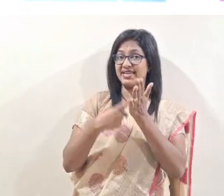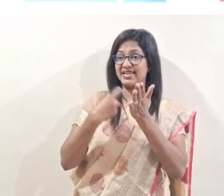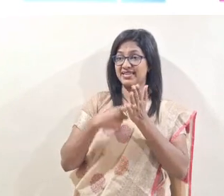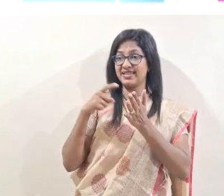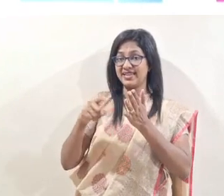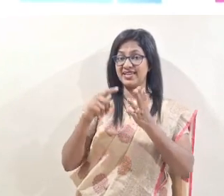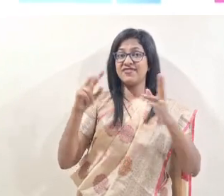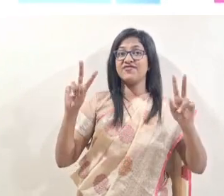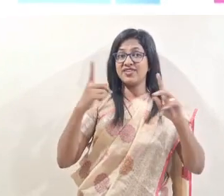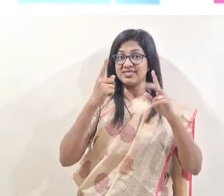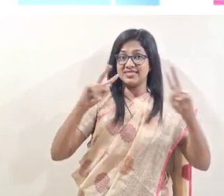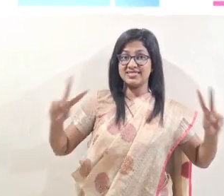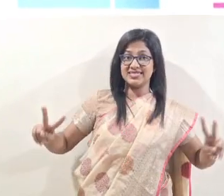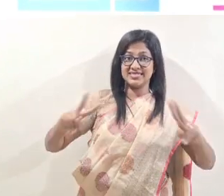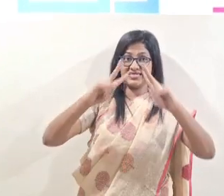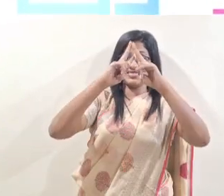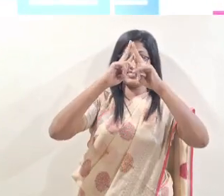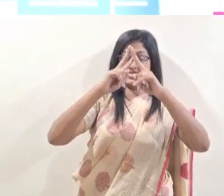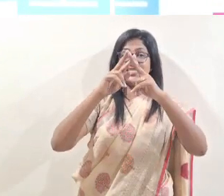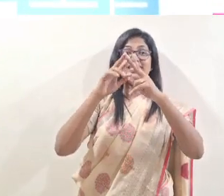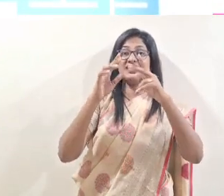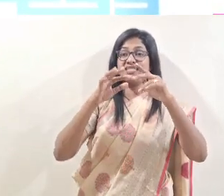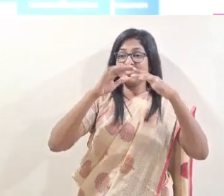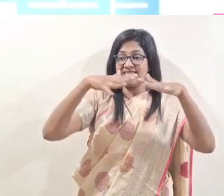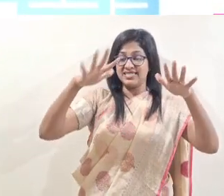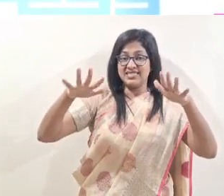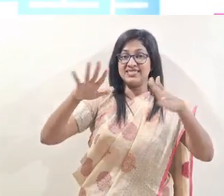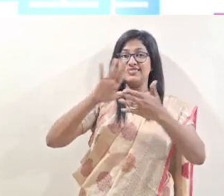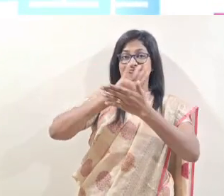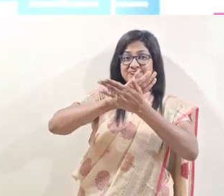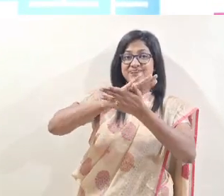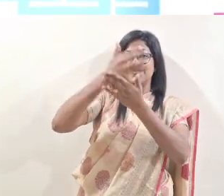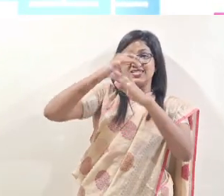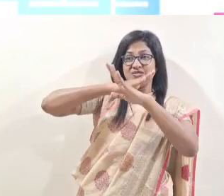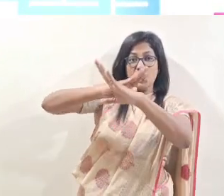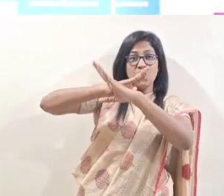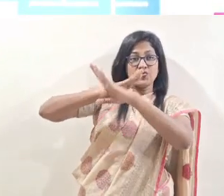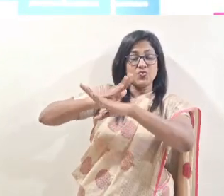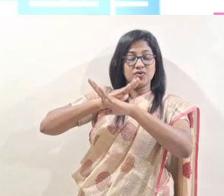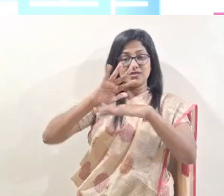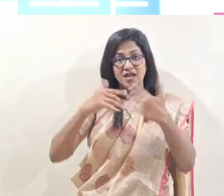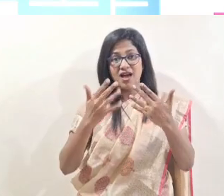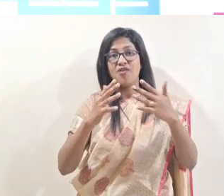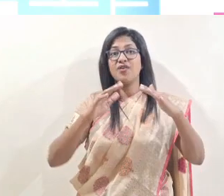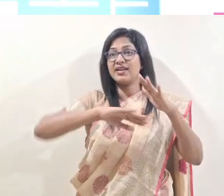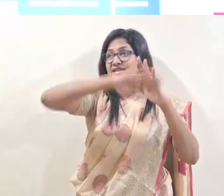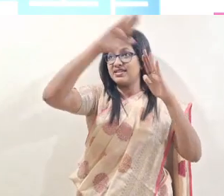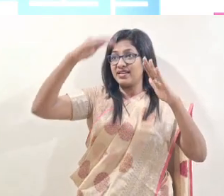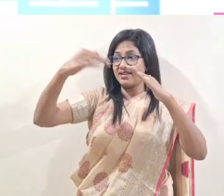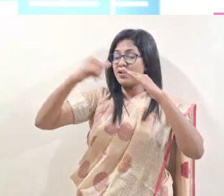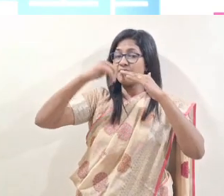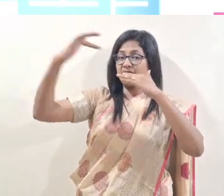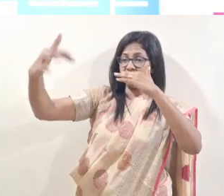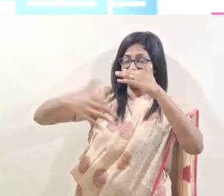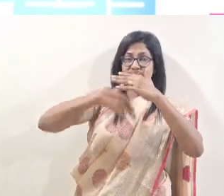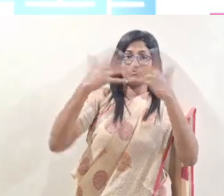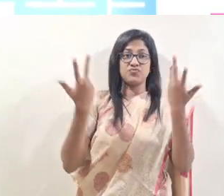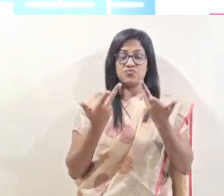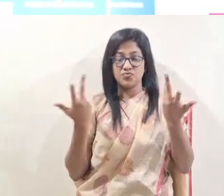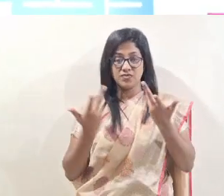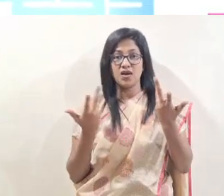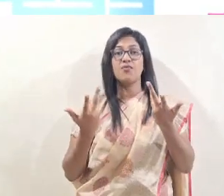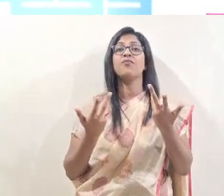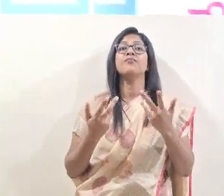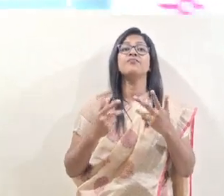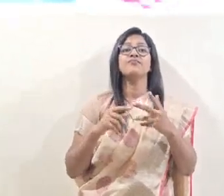sealing part. How do you seal and prevent the waters from coming inside the tunnel? Any special design? And then after that,